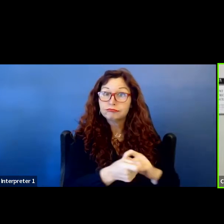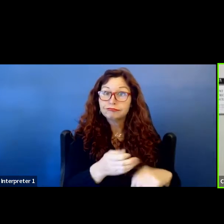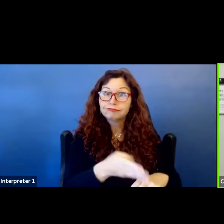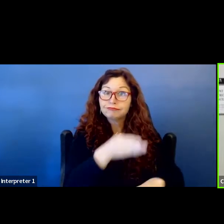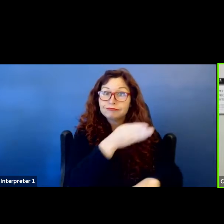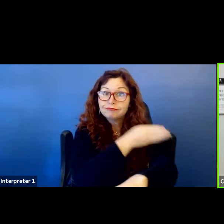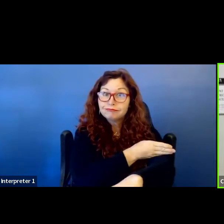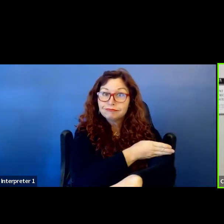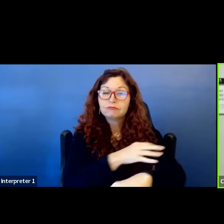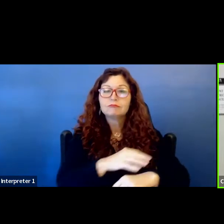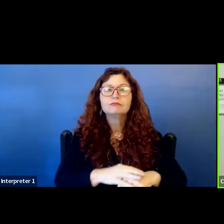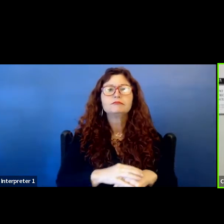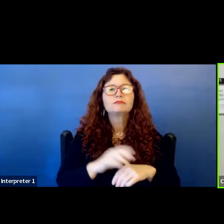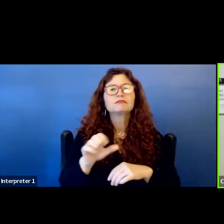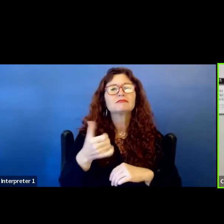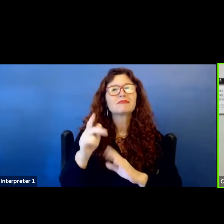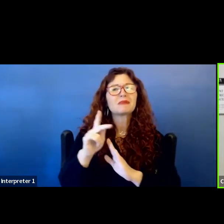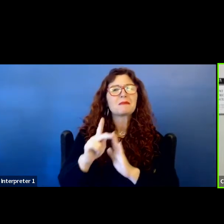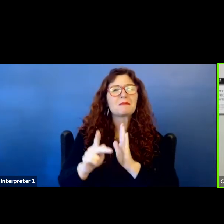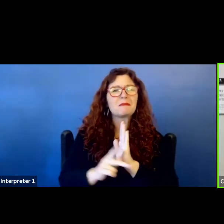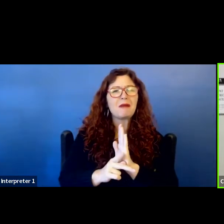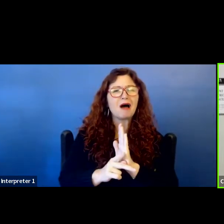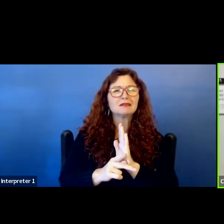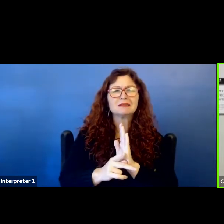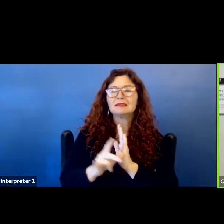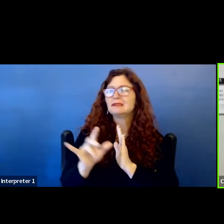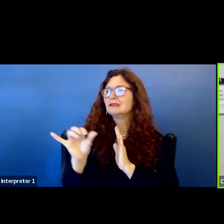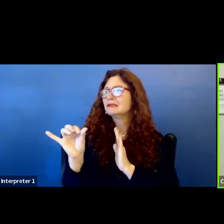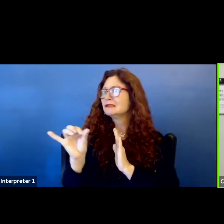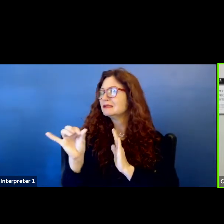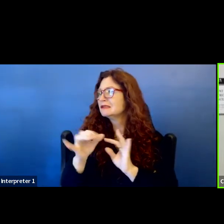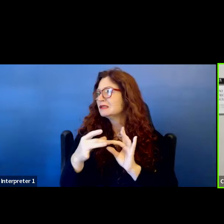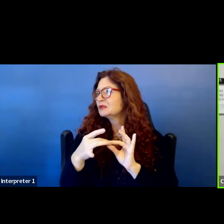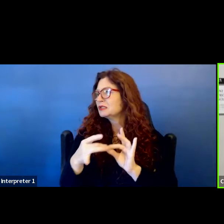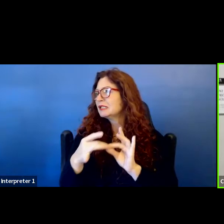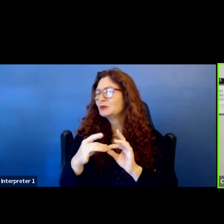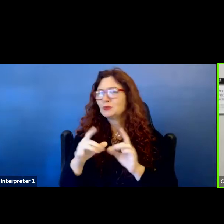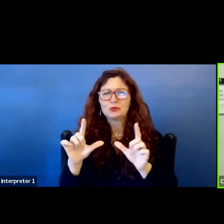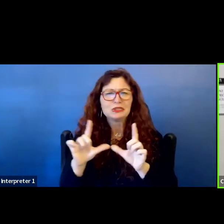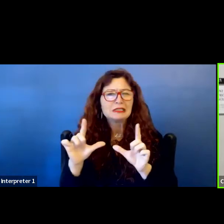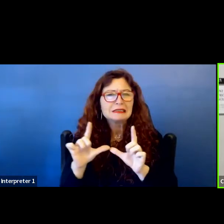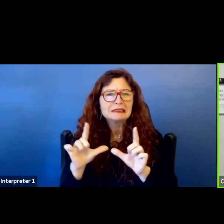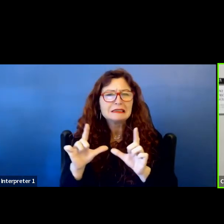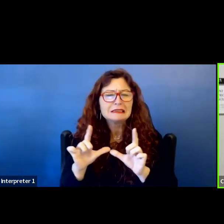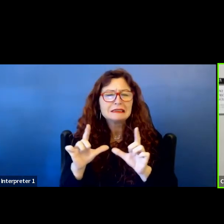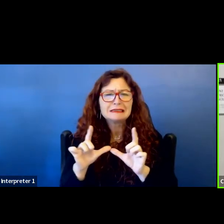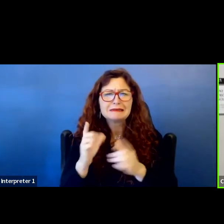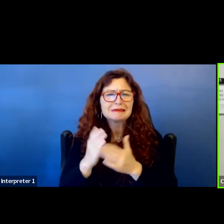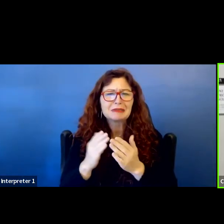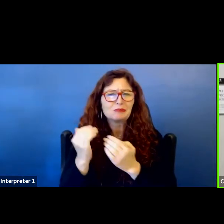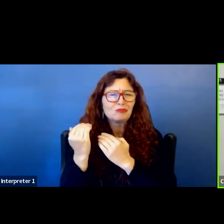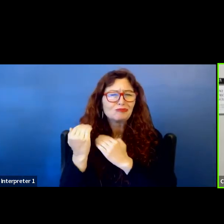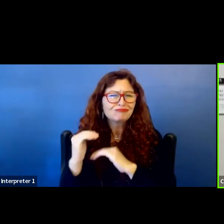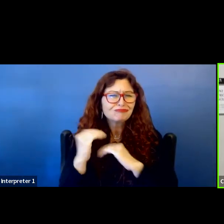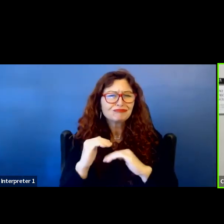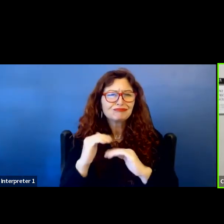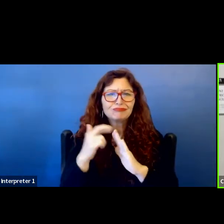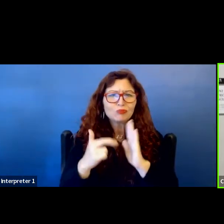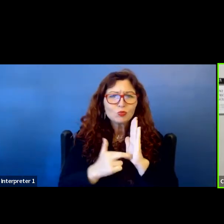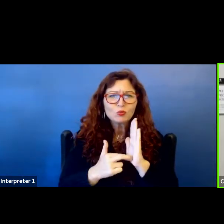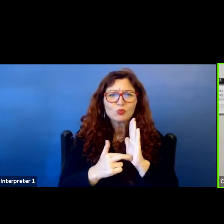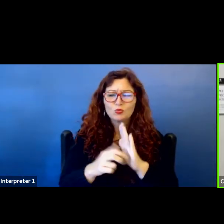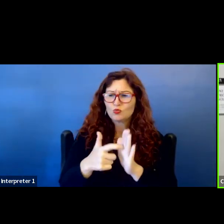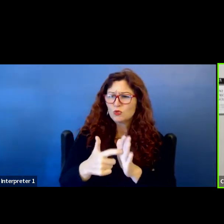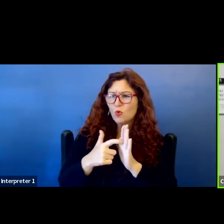counterproductive policies don't allow drivers re-licensing that that remove some of the restrictive application requirements deter